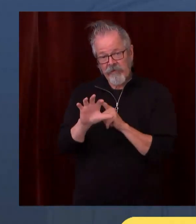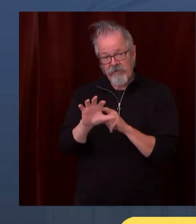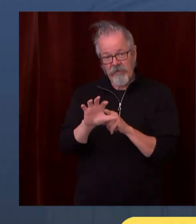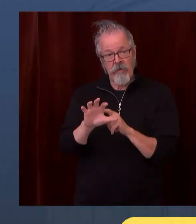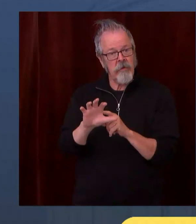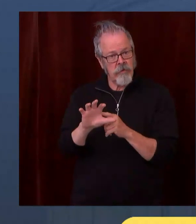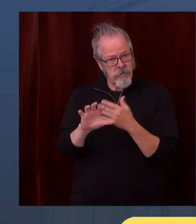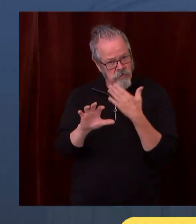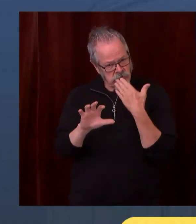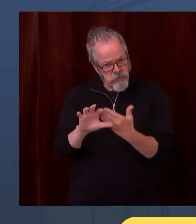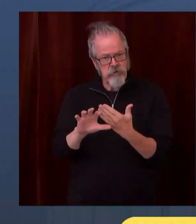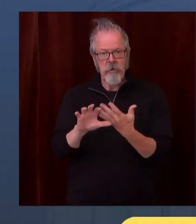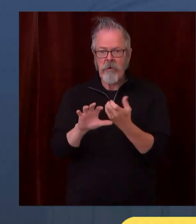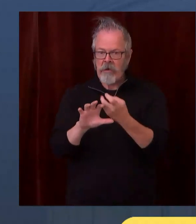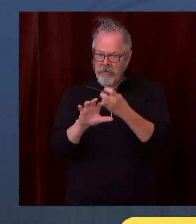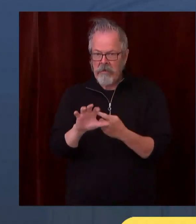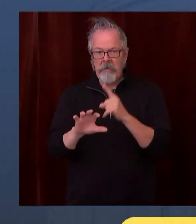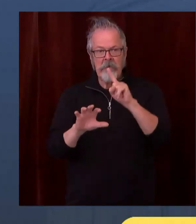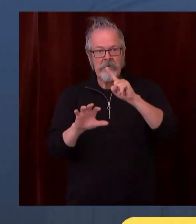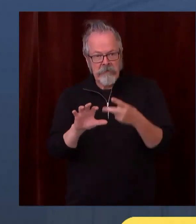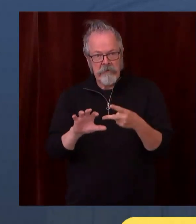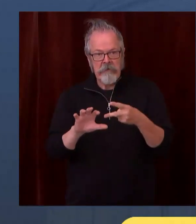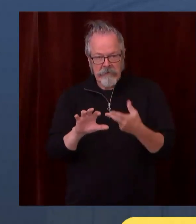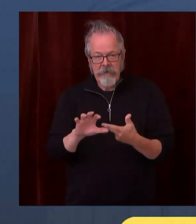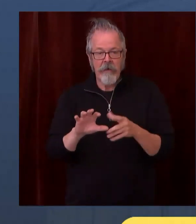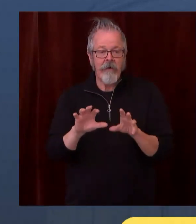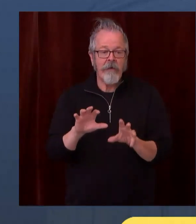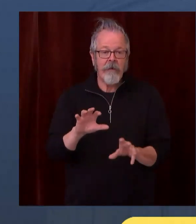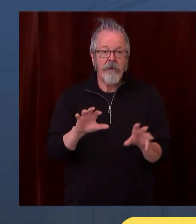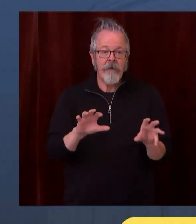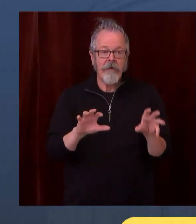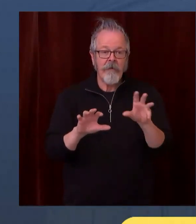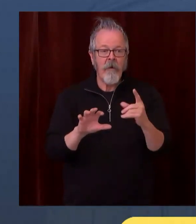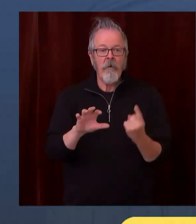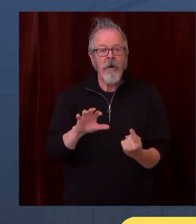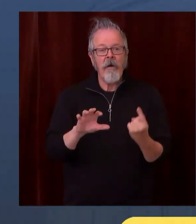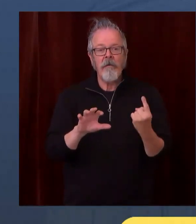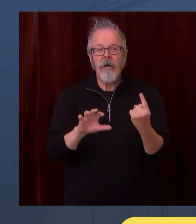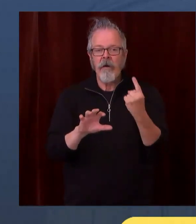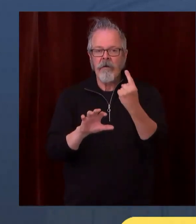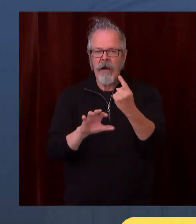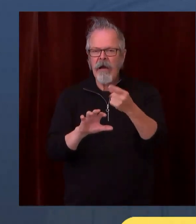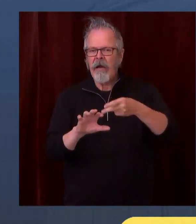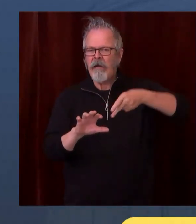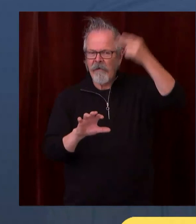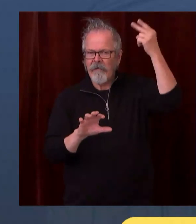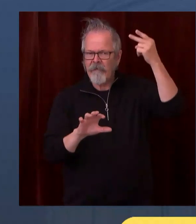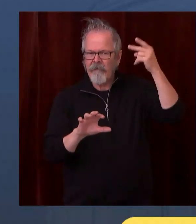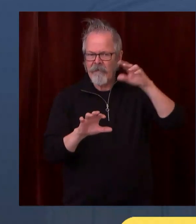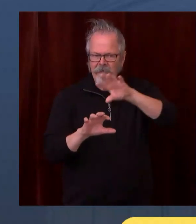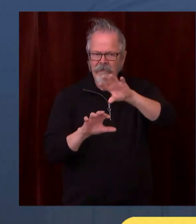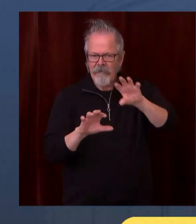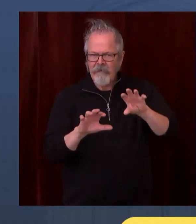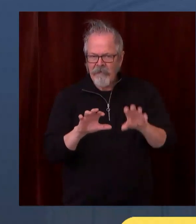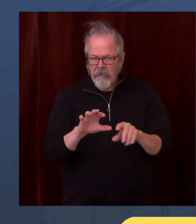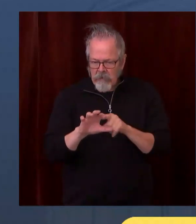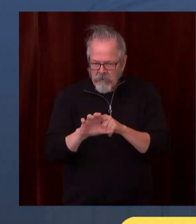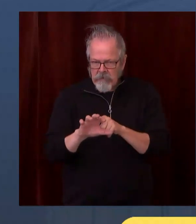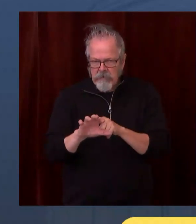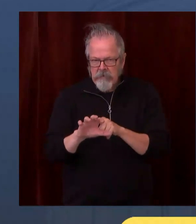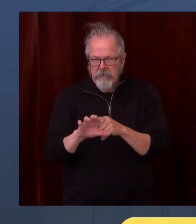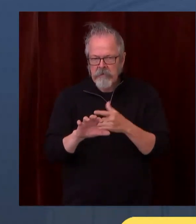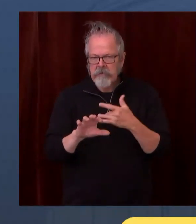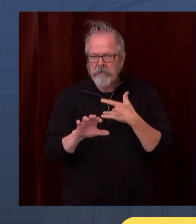One thing I will say is we want to tip our hats to Yakima, what they're doing. It's showing progress. We ought to realize that as we continue